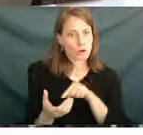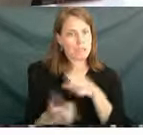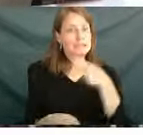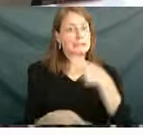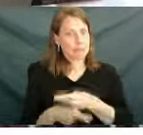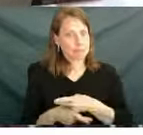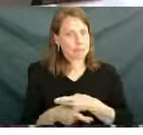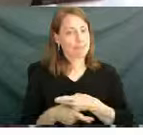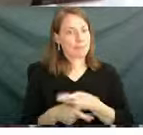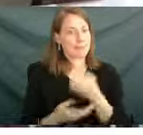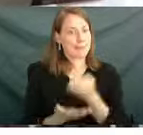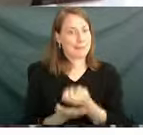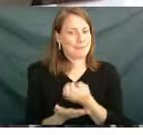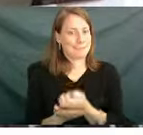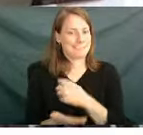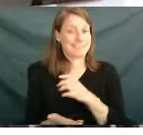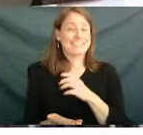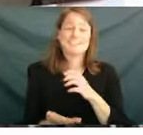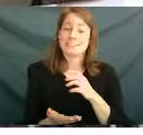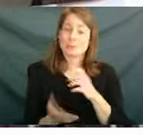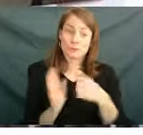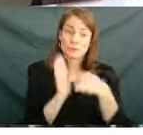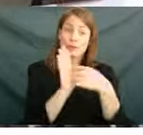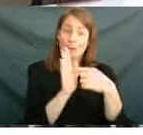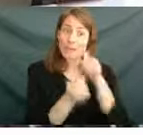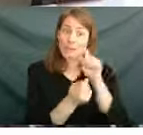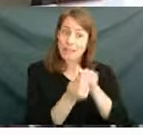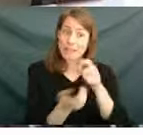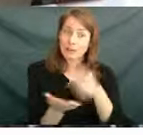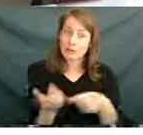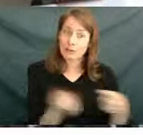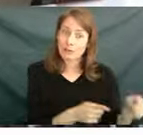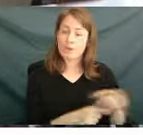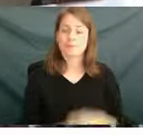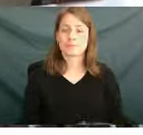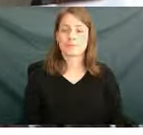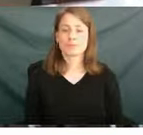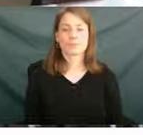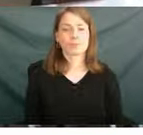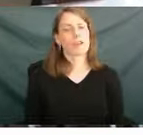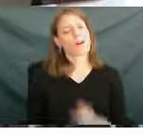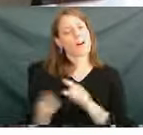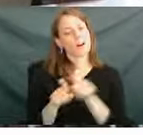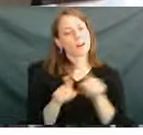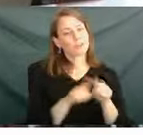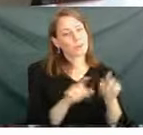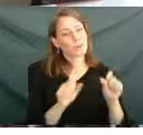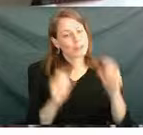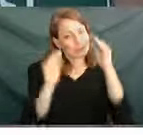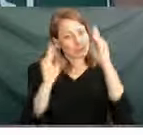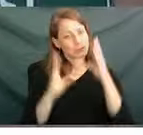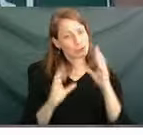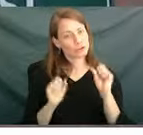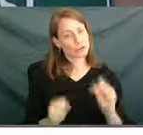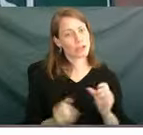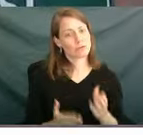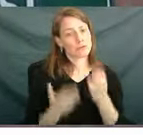on. And of course, you know, perhaps a teacher might recommend that a child reports through to their network